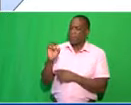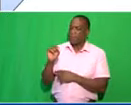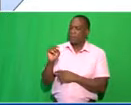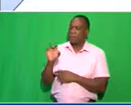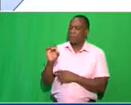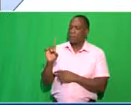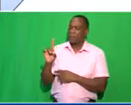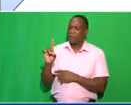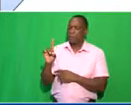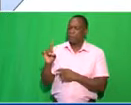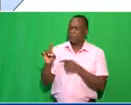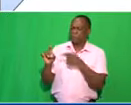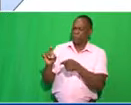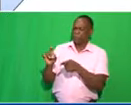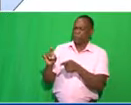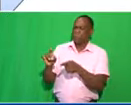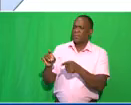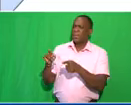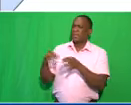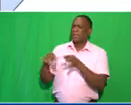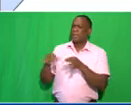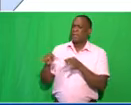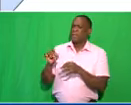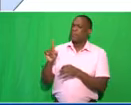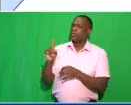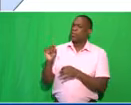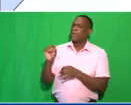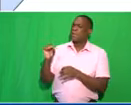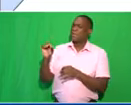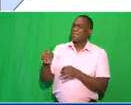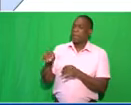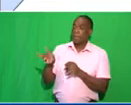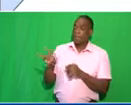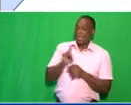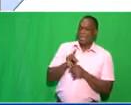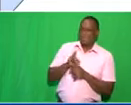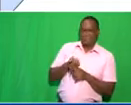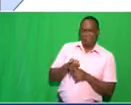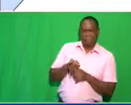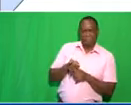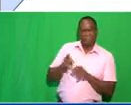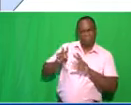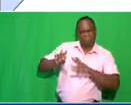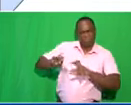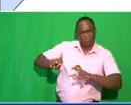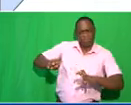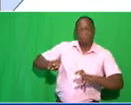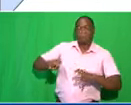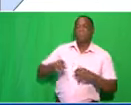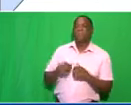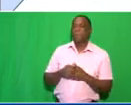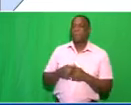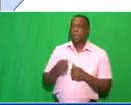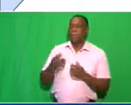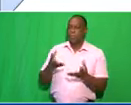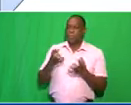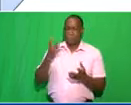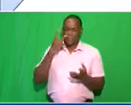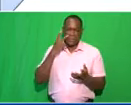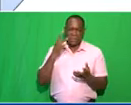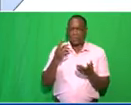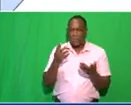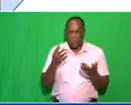the fact that we have a high-stakes placement. And you will see how we worked the trade-offs and